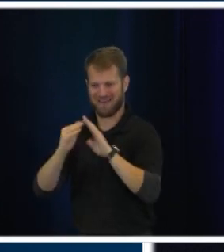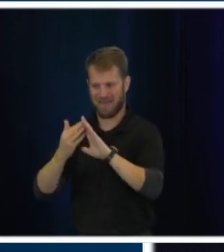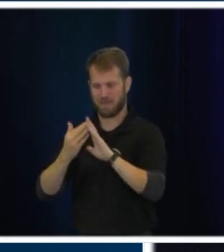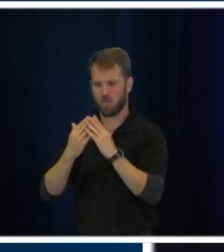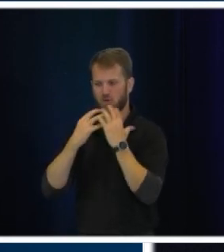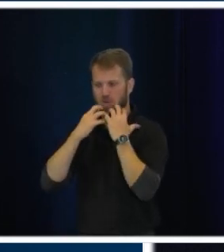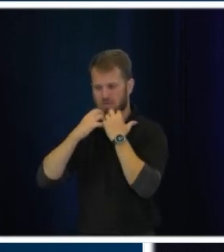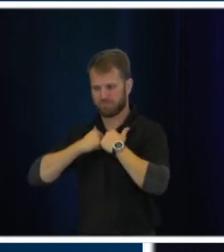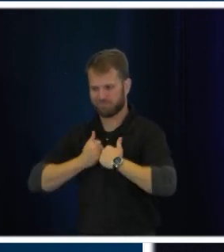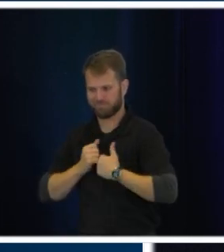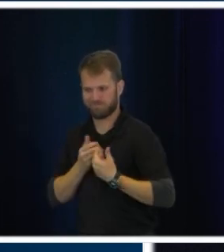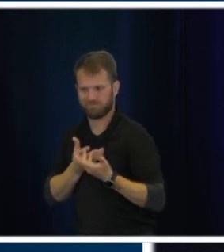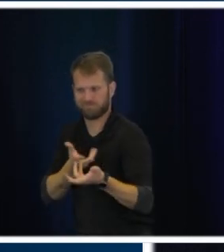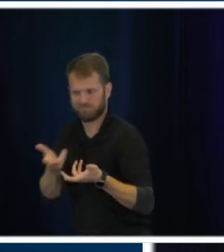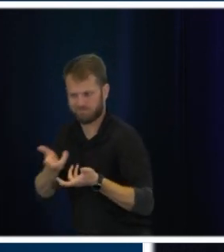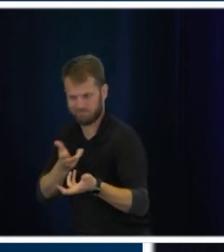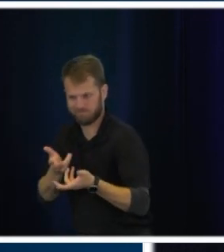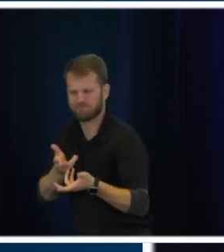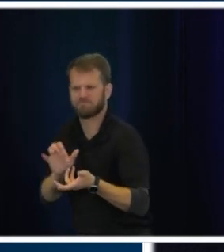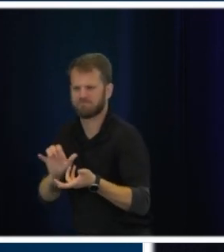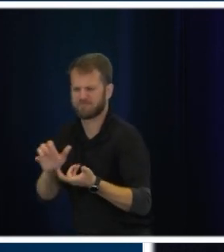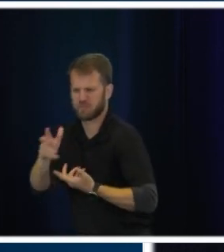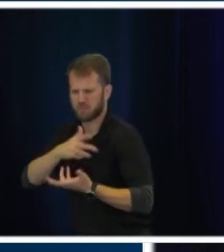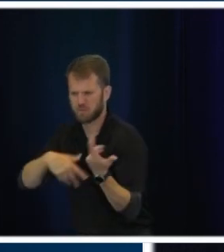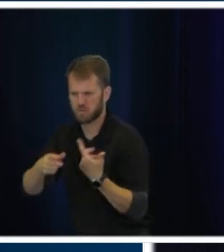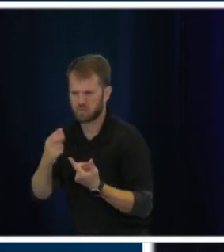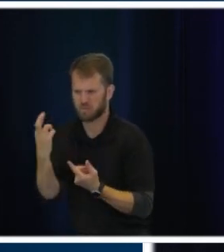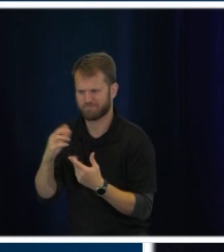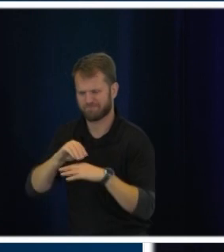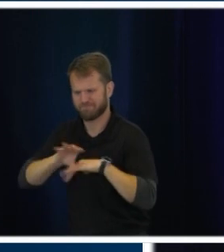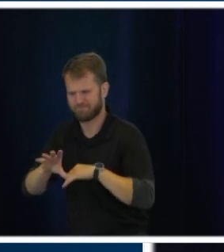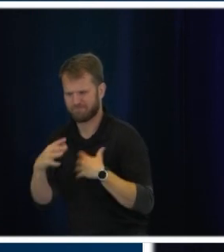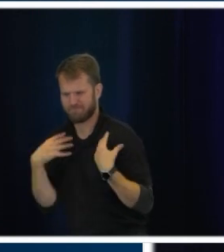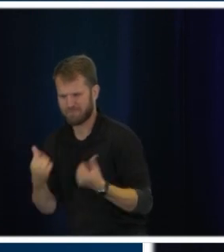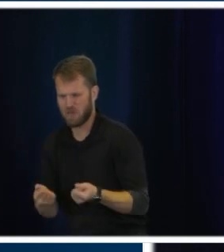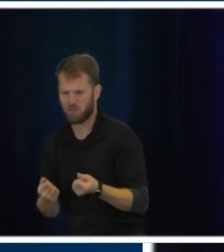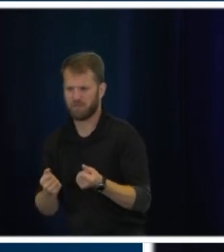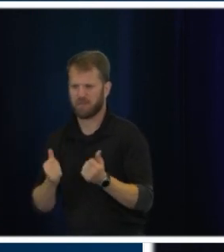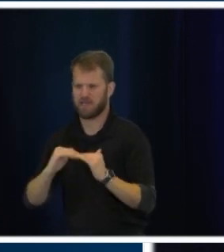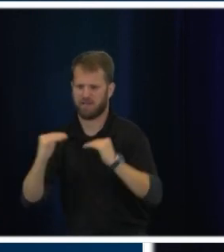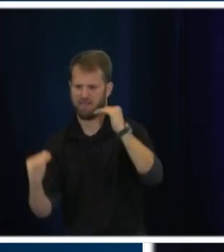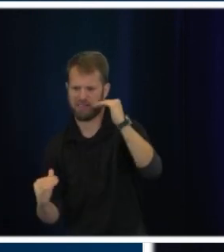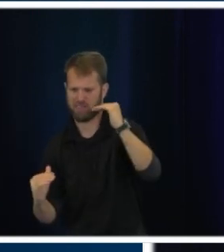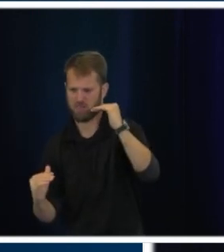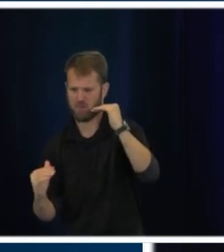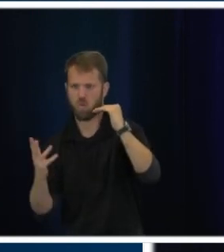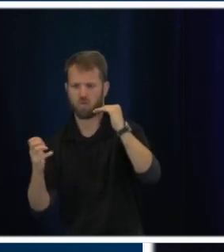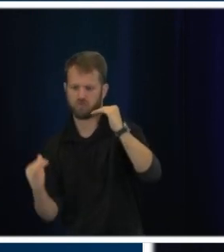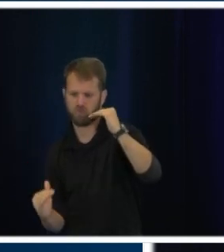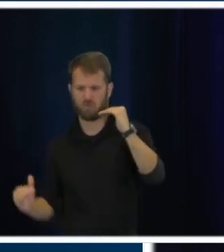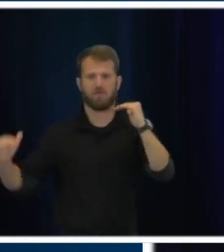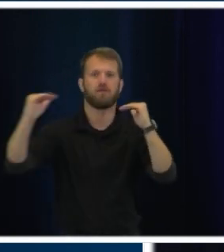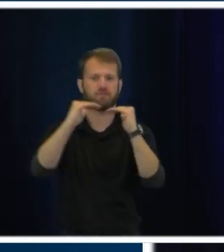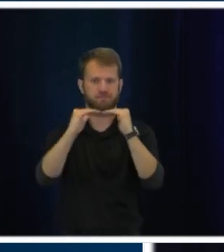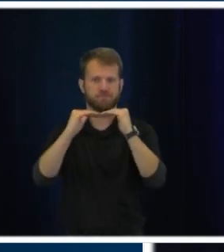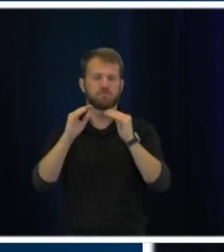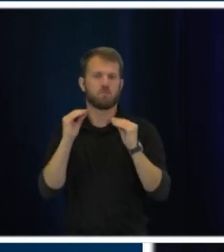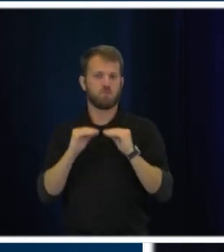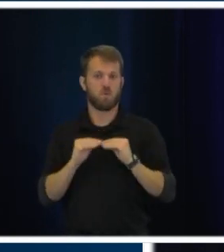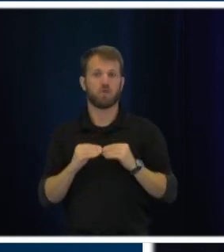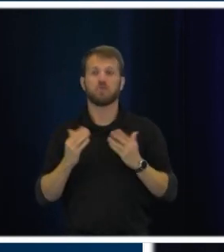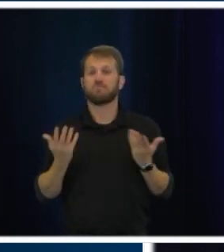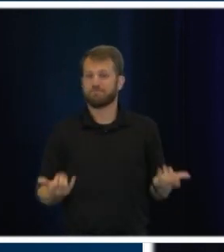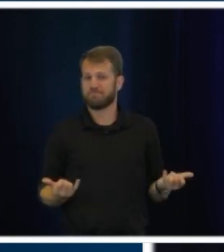the social determinants of health and remove disparities. Many of her team members are here with us today, so not only is she serving as our